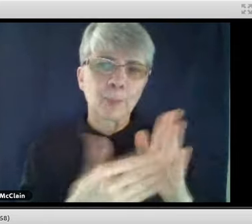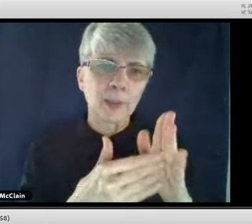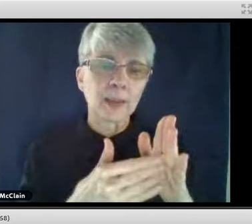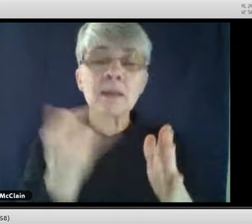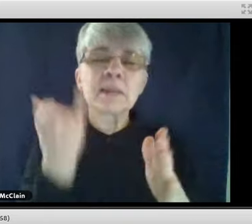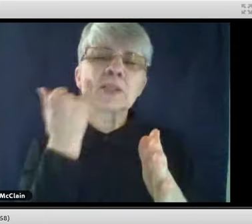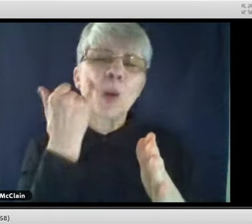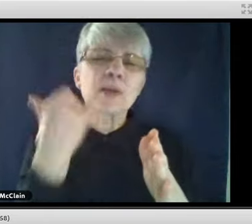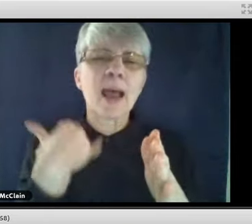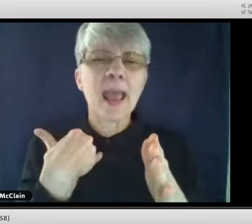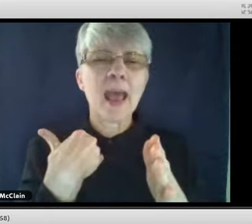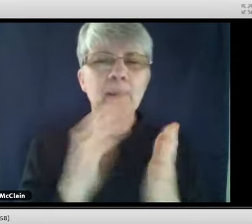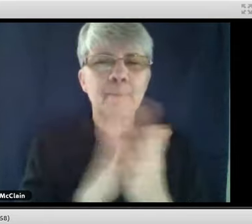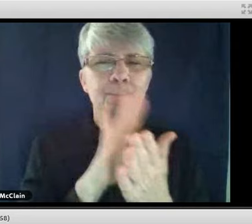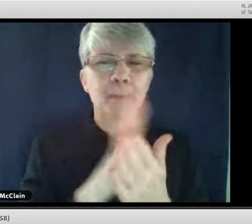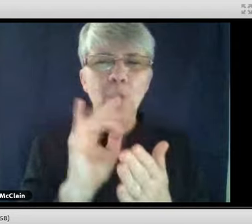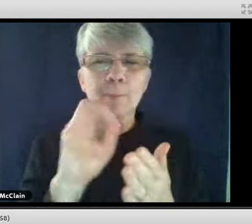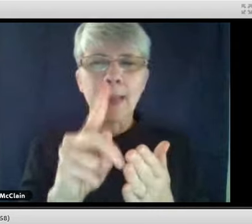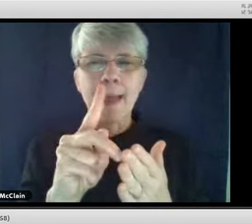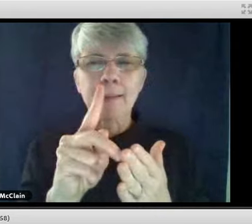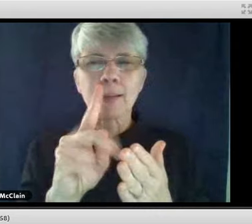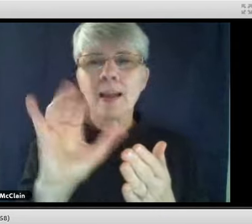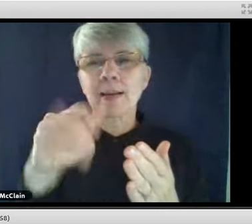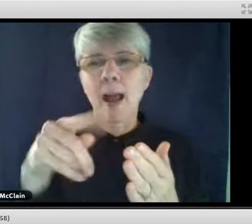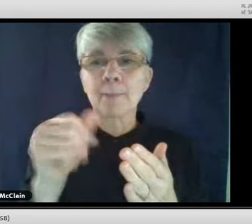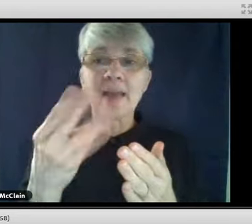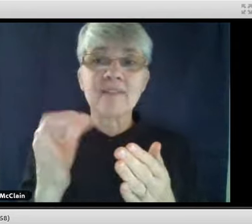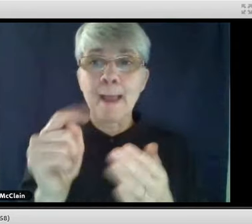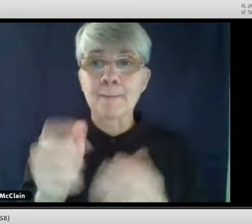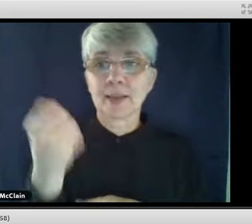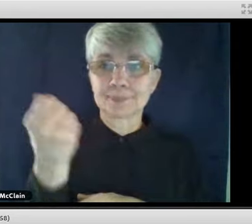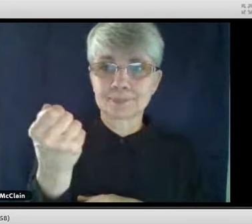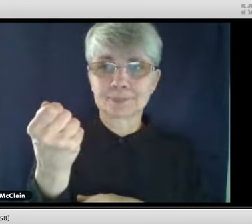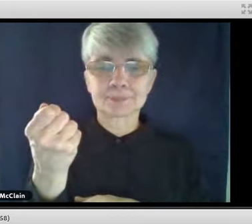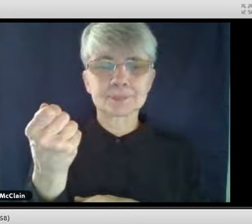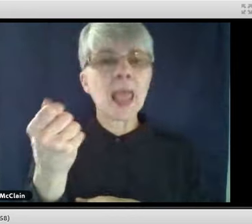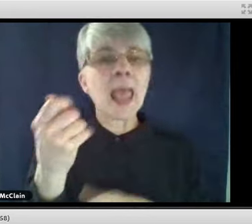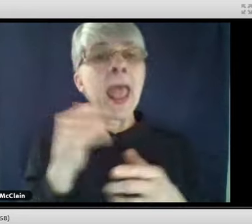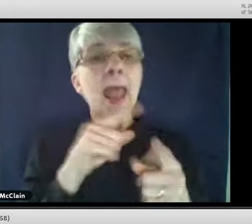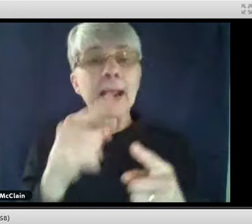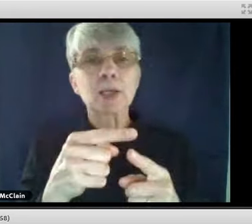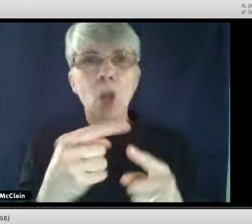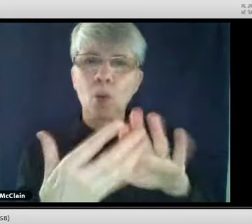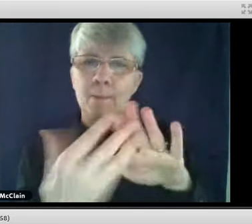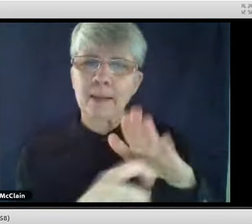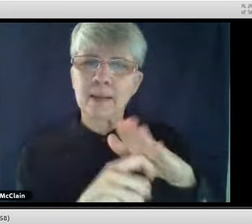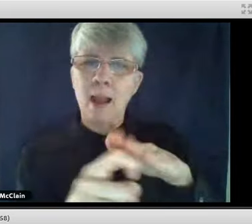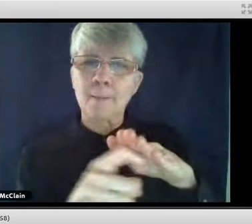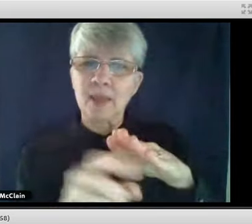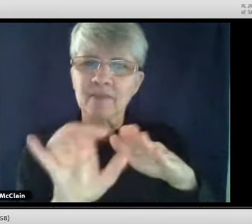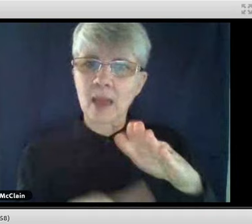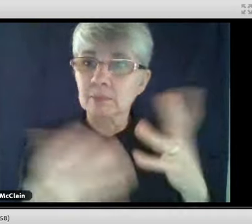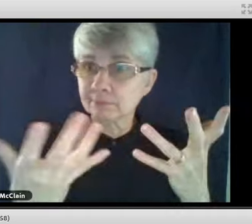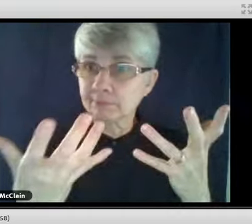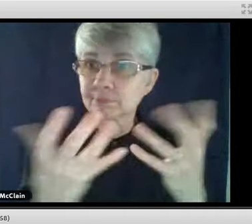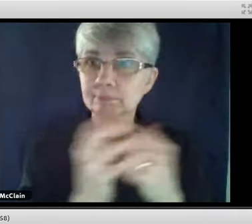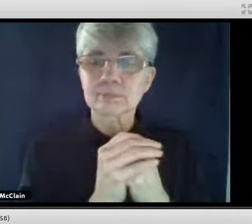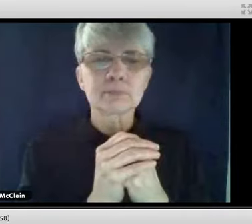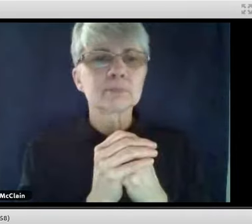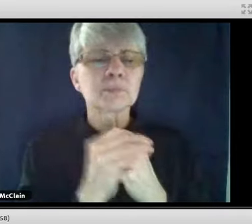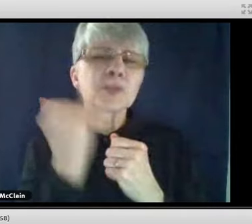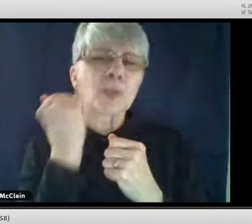paperback copy of Hamlet in my hand, okay? And I go to the photocopier and I just make a photocopy of that, right?